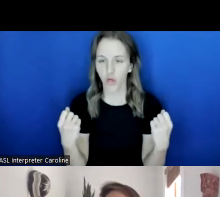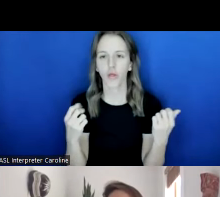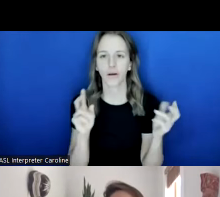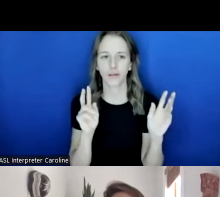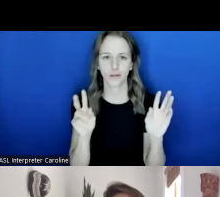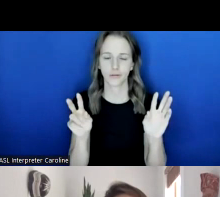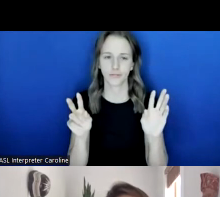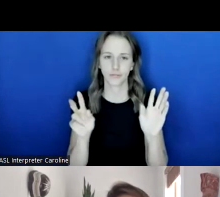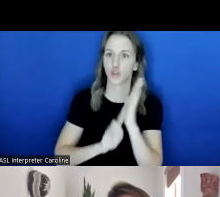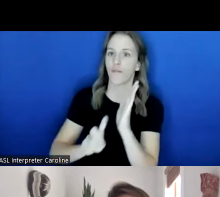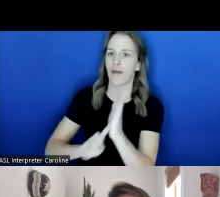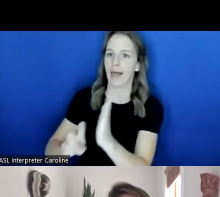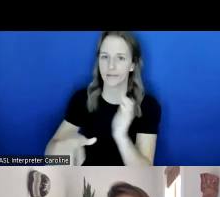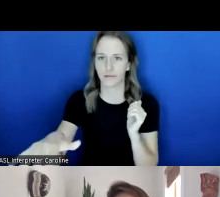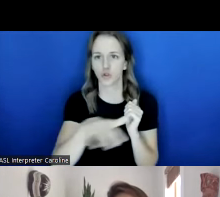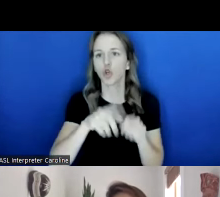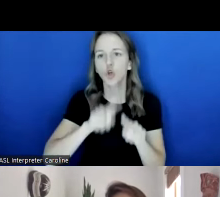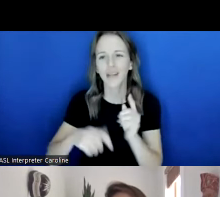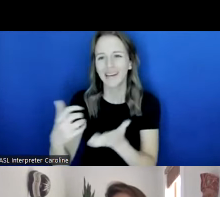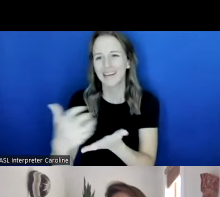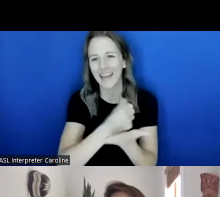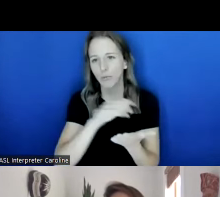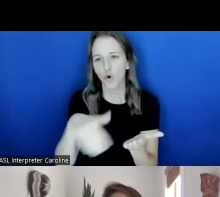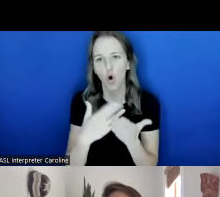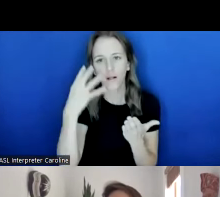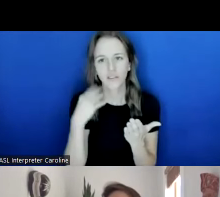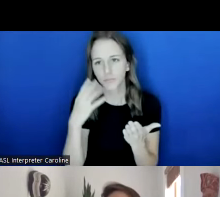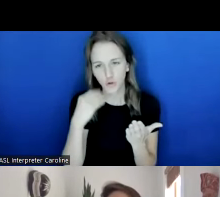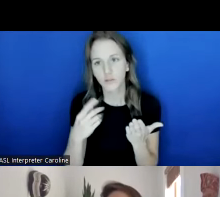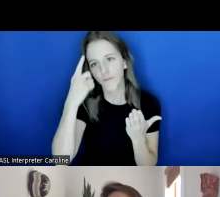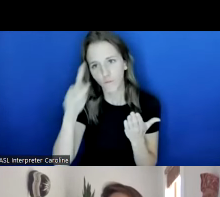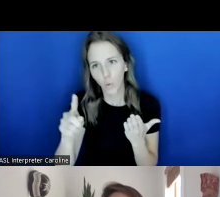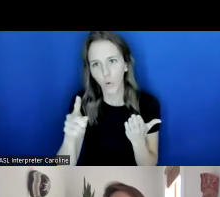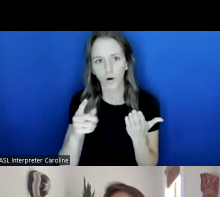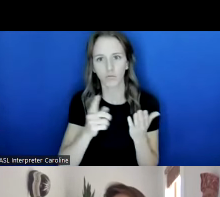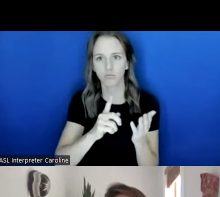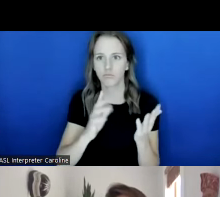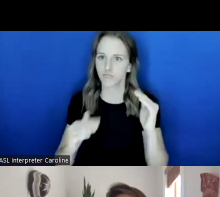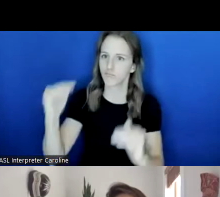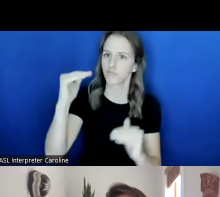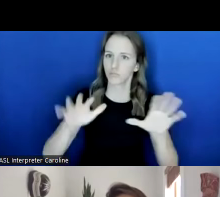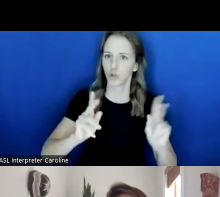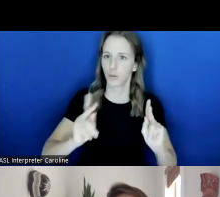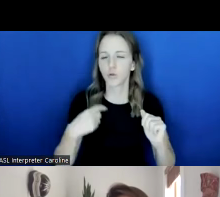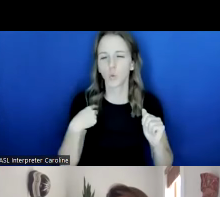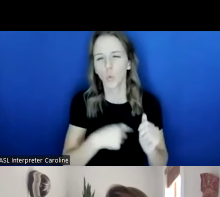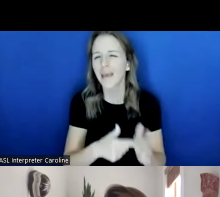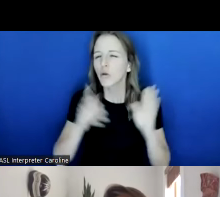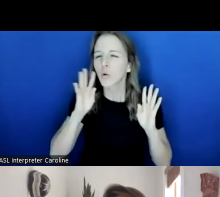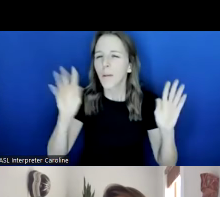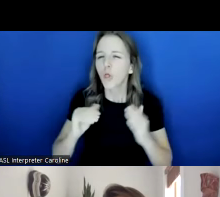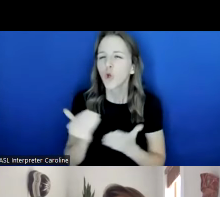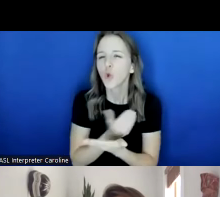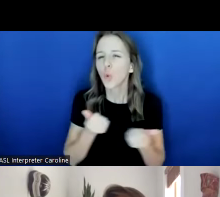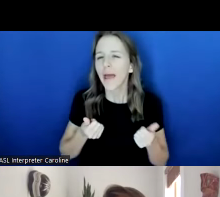of a lot of the populations that we knew were being disproportionately impacted, we had to come up with a new effort to collect data from